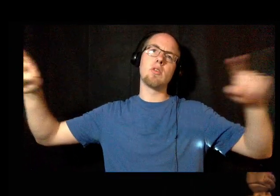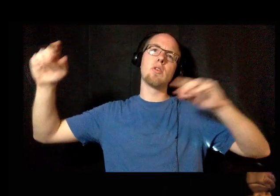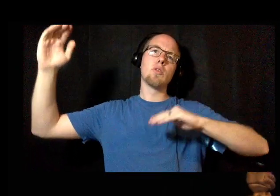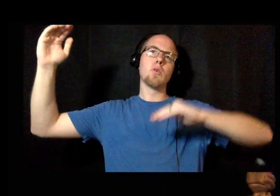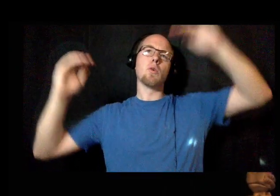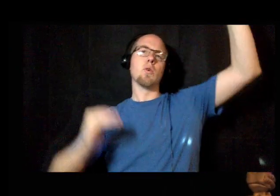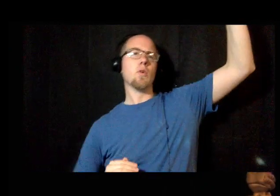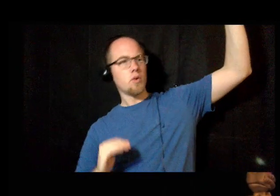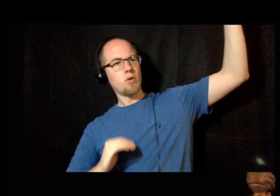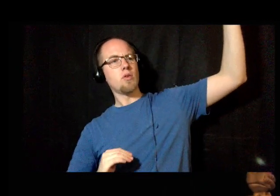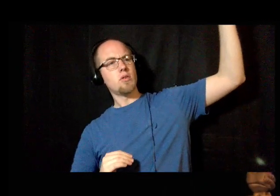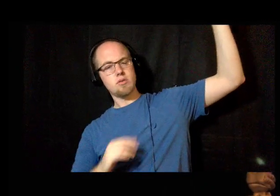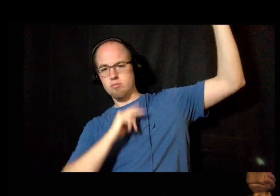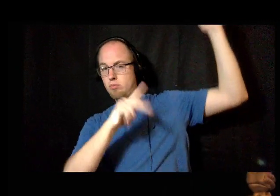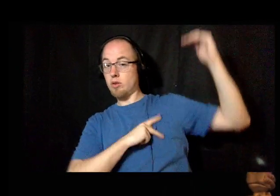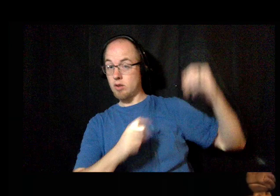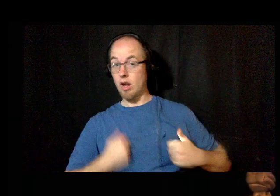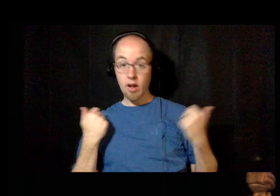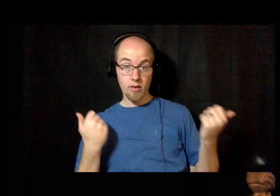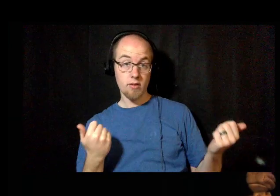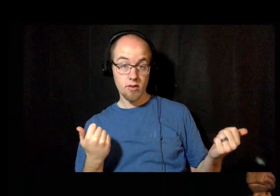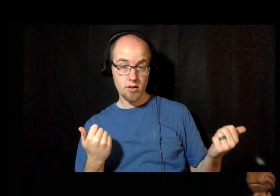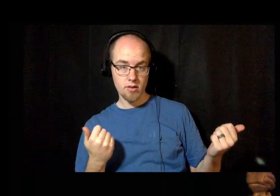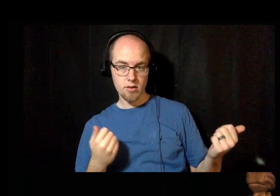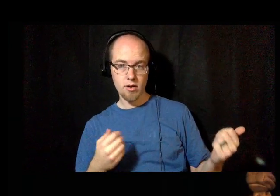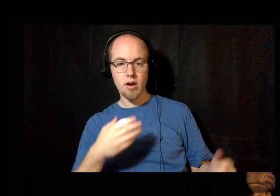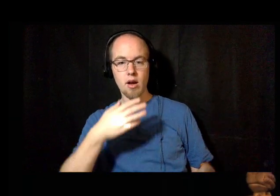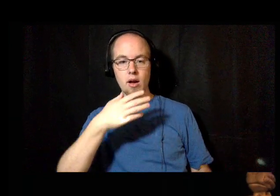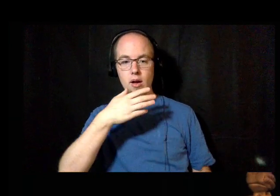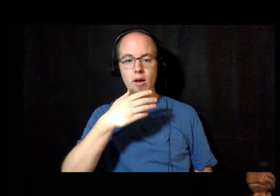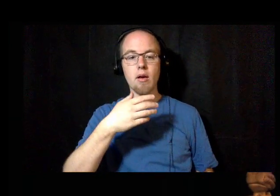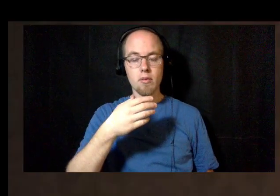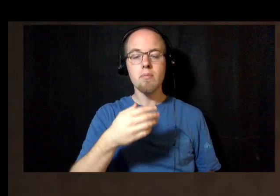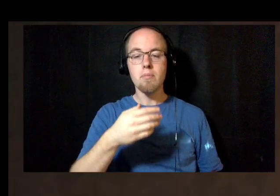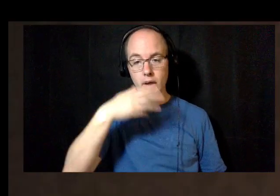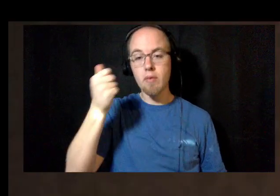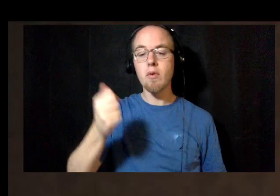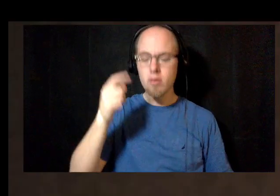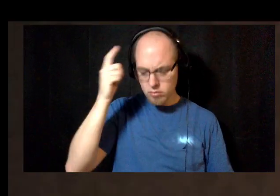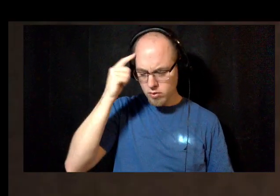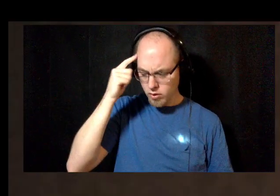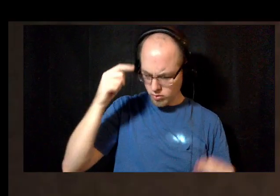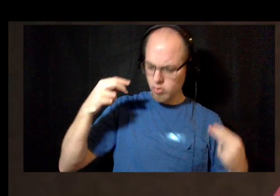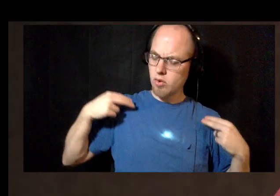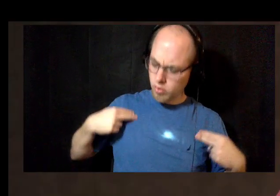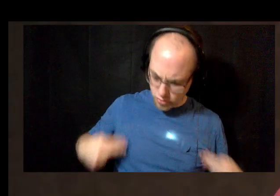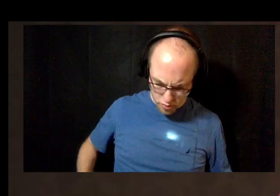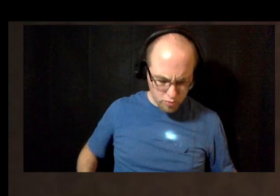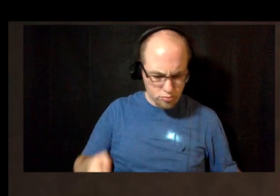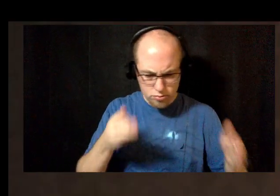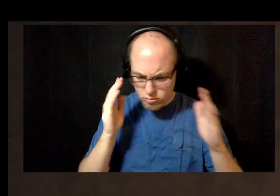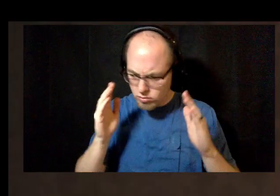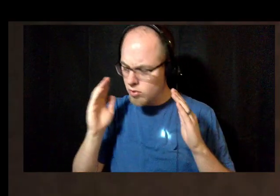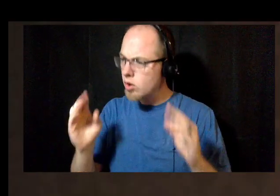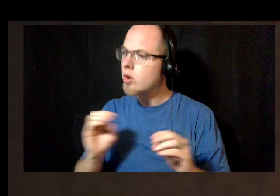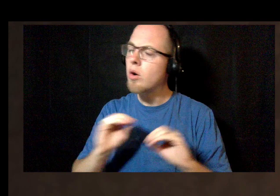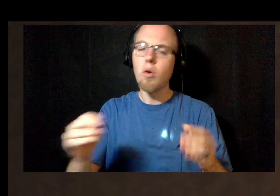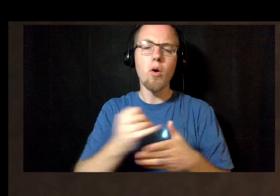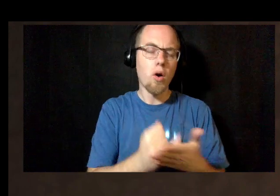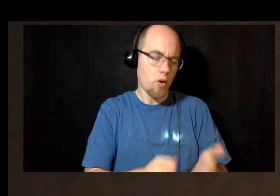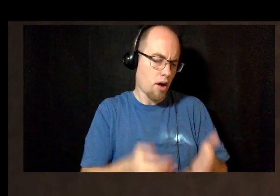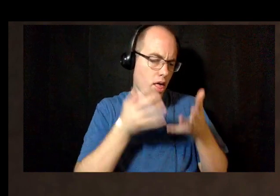unfortunate personal life? Is it better to be a mindful human that leaves no palpable remnants of artistry